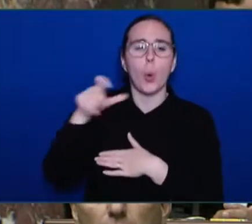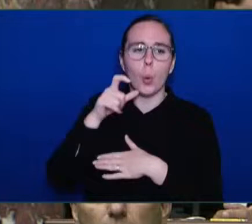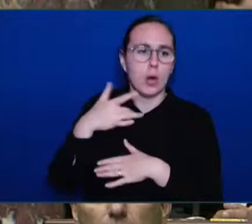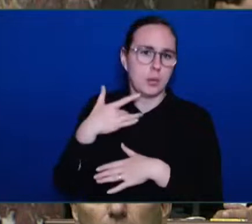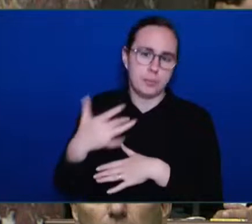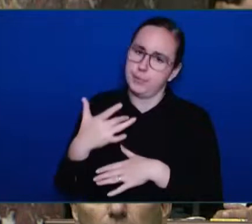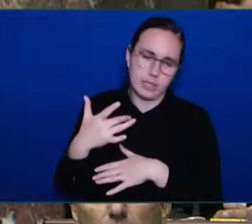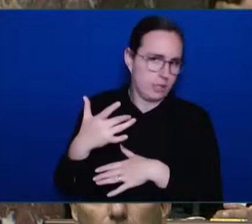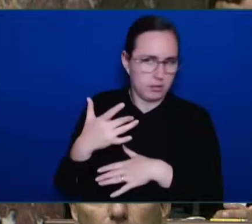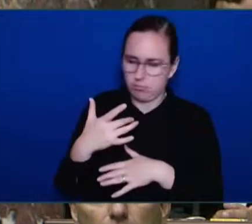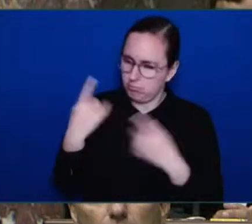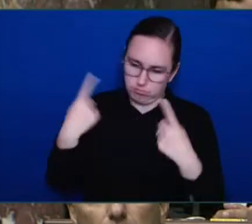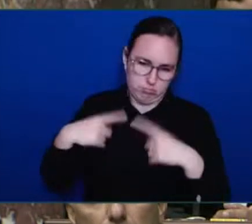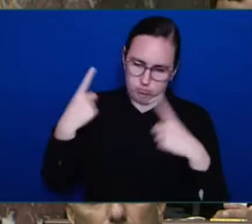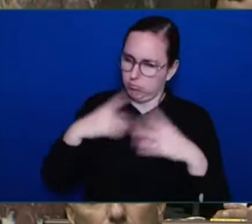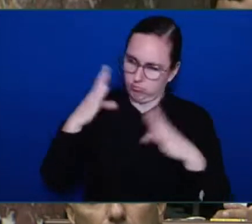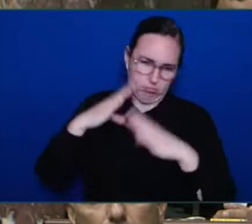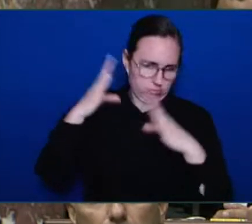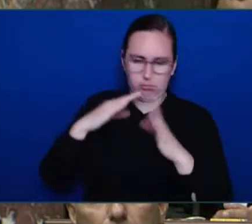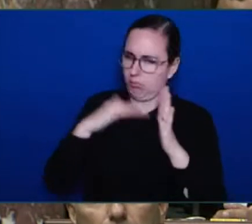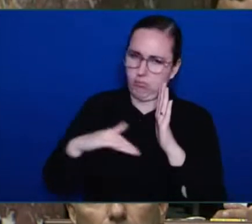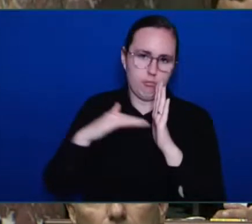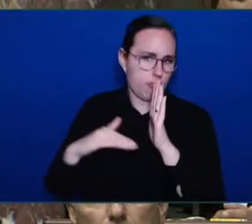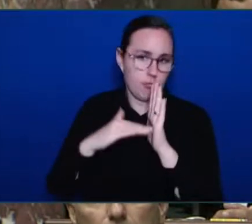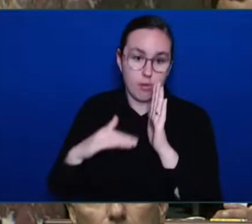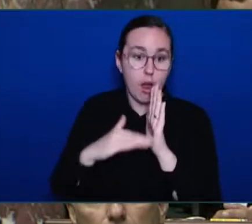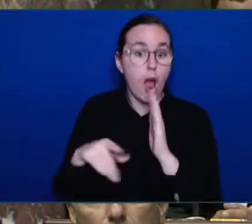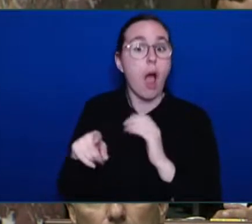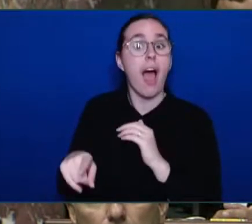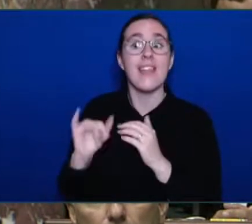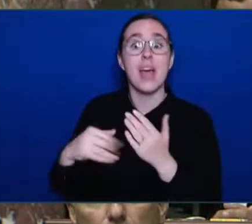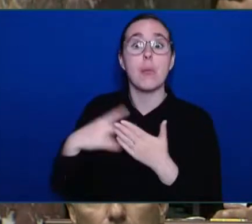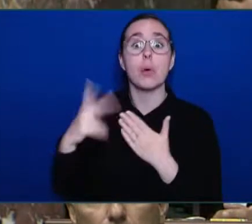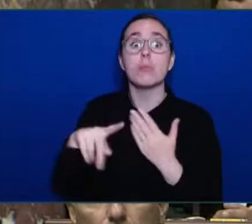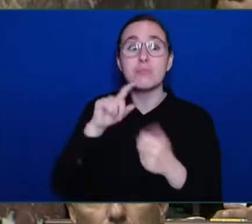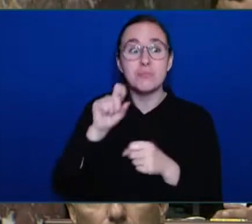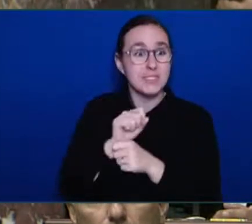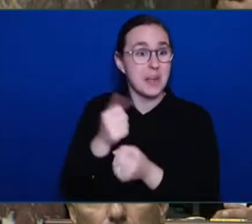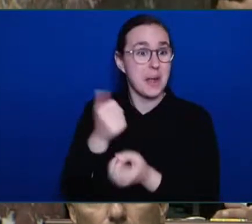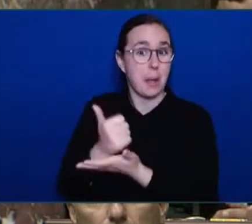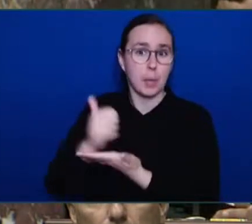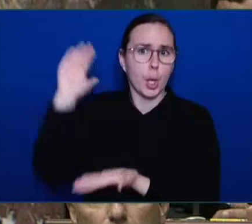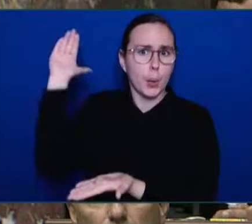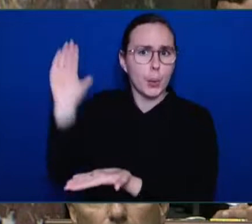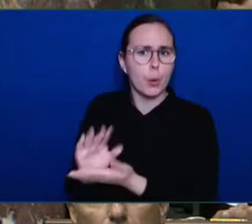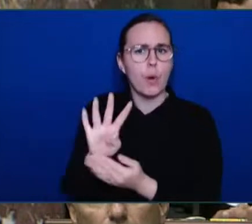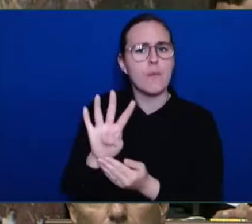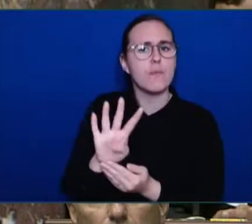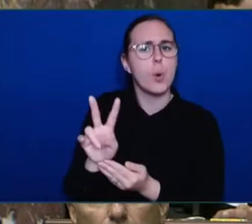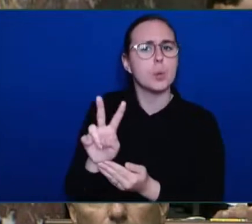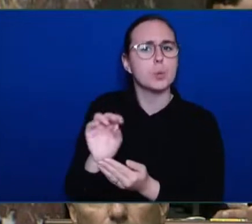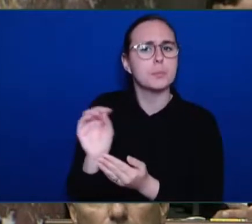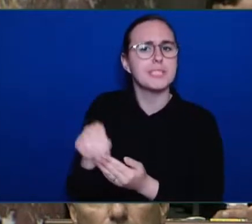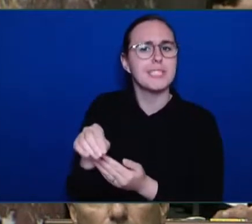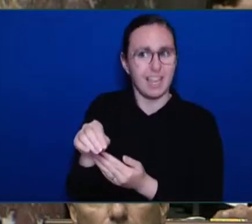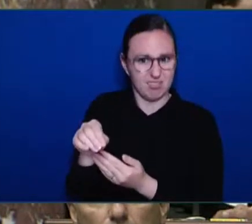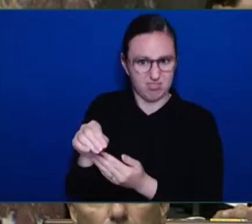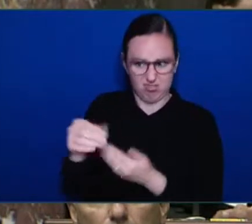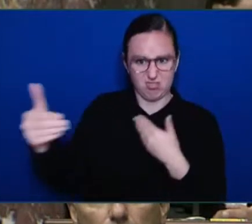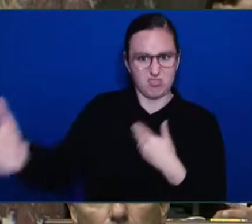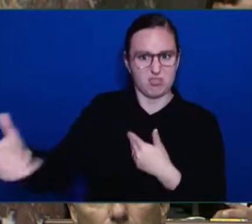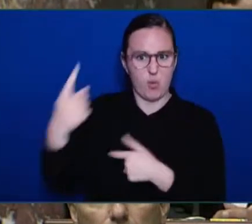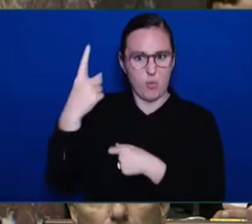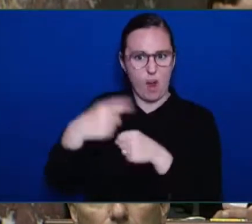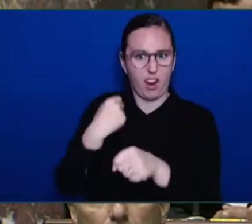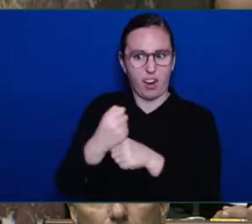weekend, I had the opportunity to speak with the Chief of Police in my community, Chief Del Manick, who told me that that program